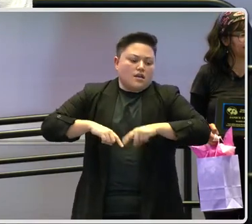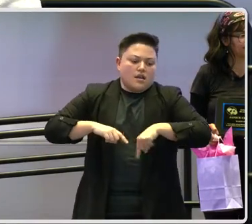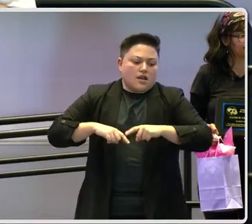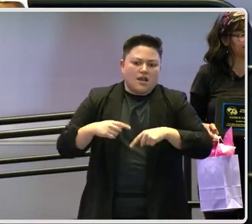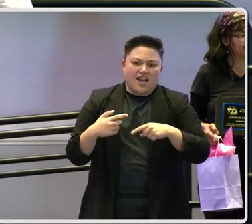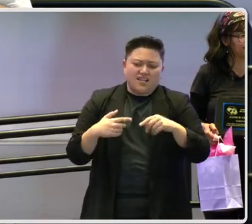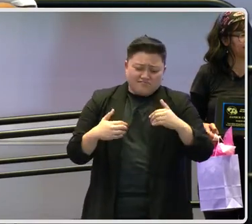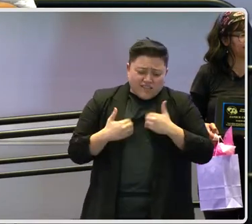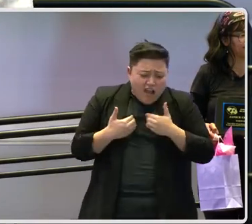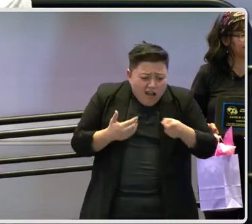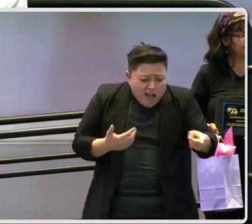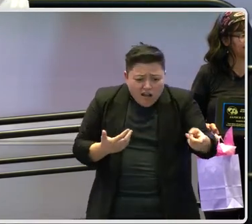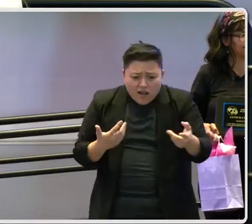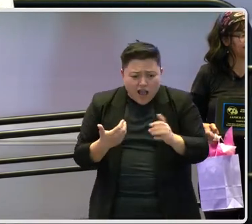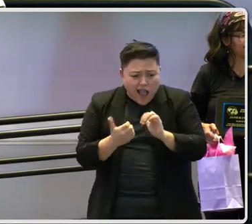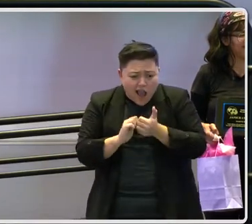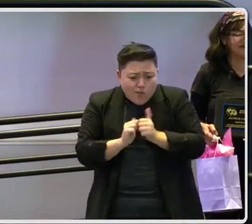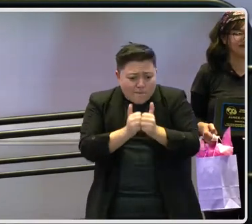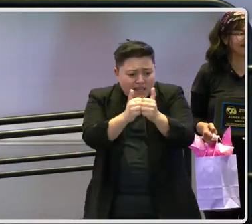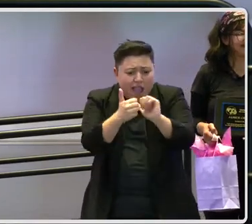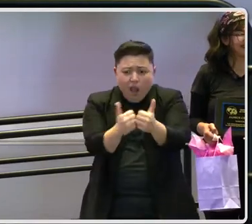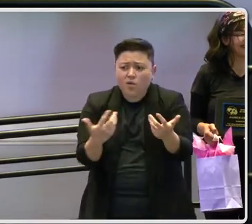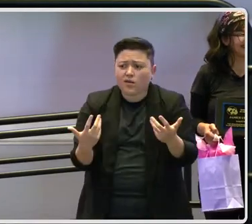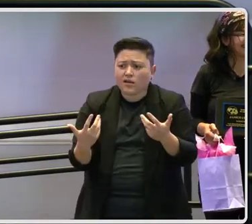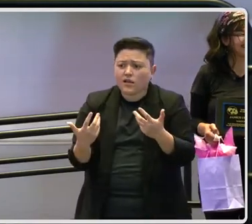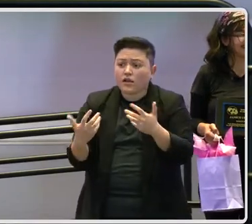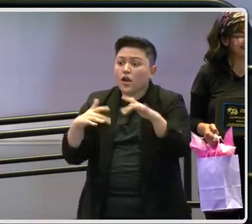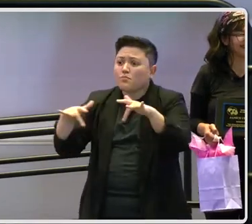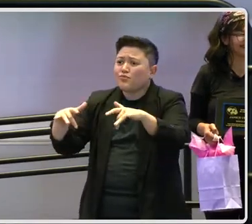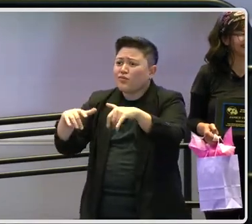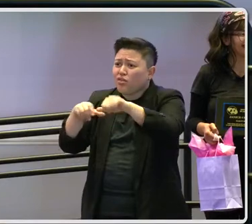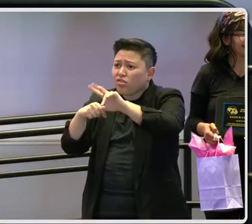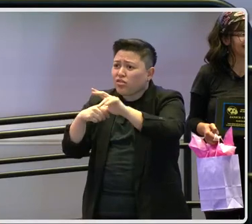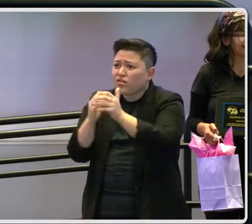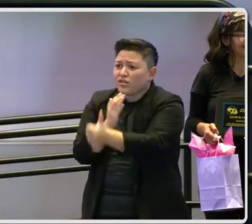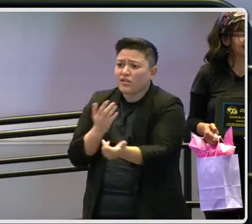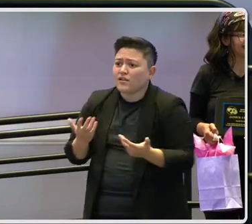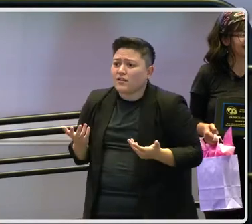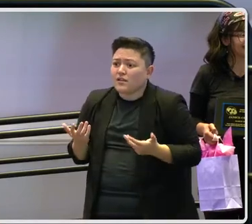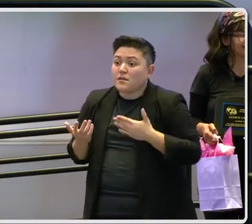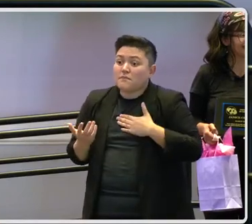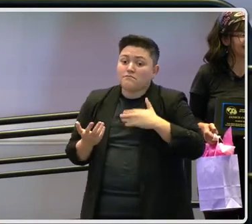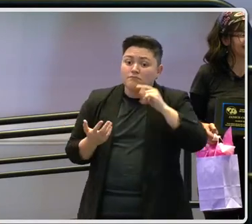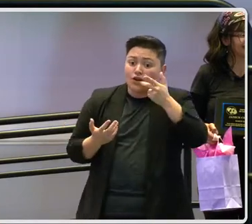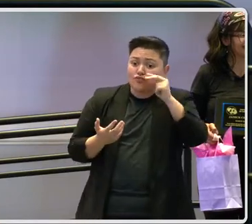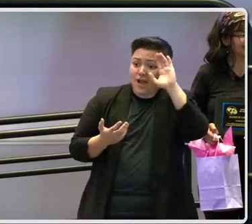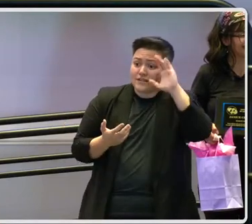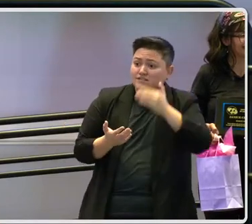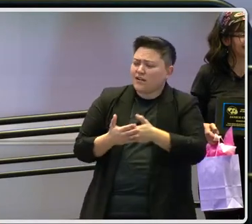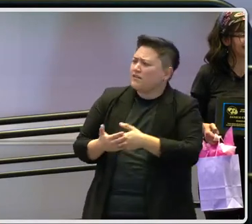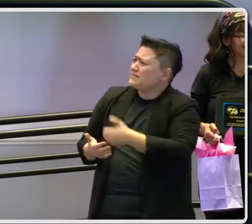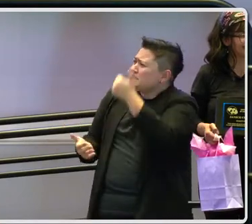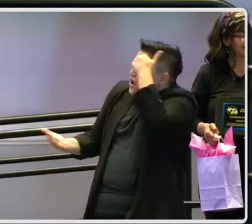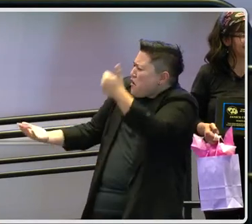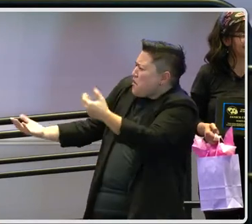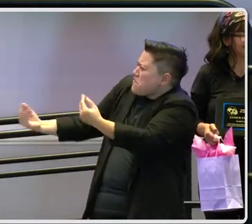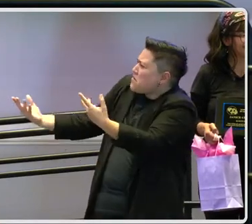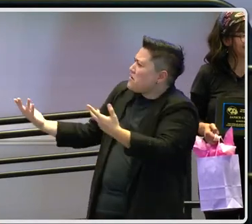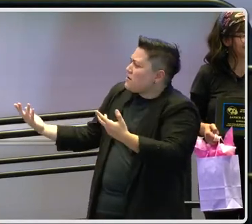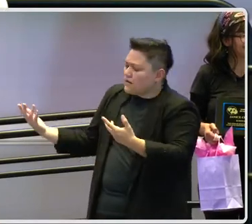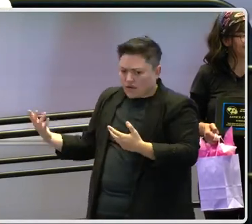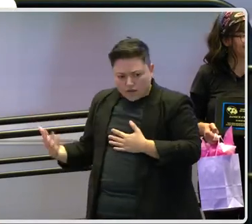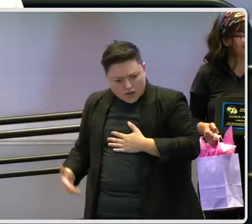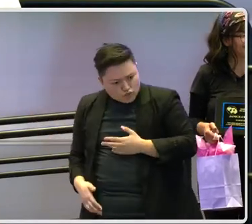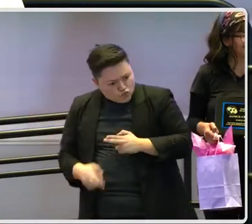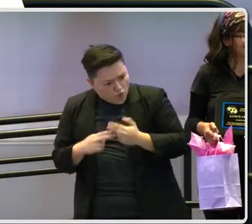and compete with them young kids. I don't know nothing about computers. And my grandson called me dumb. He said, God, Gigi, why you gotta be so dumb? I said,